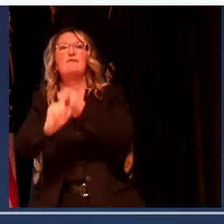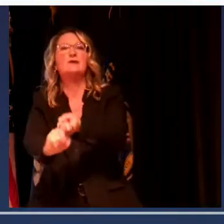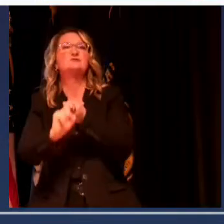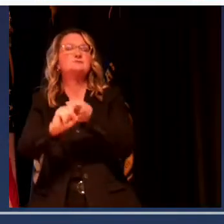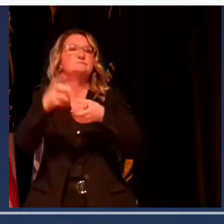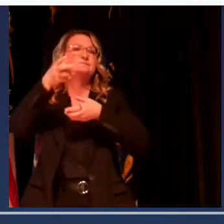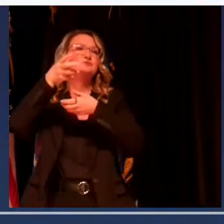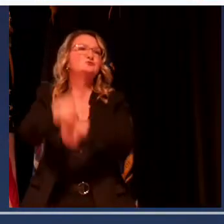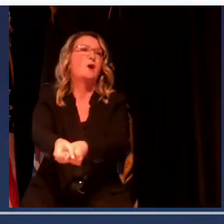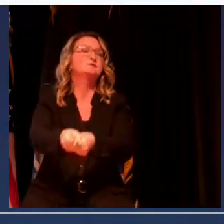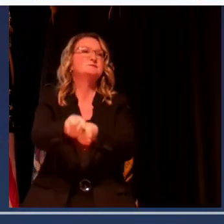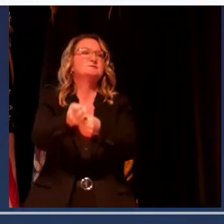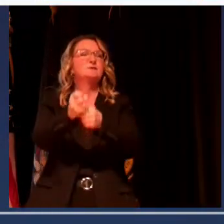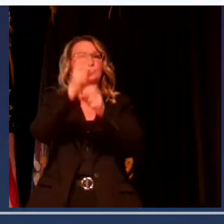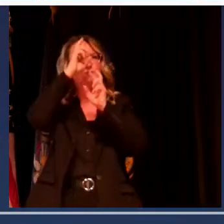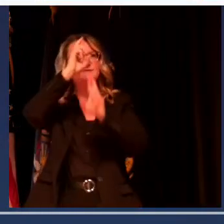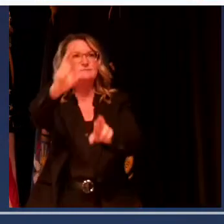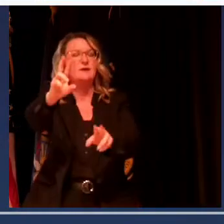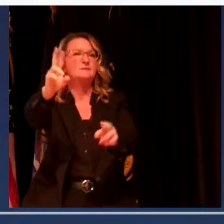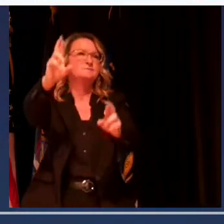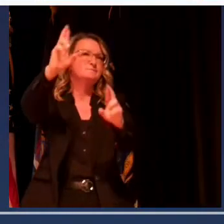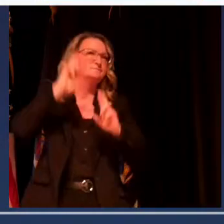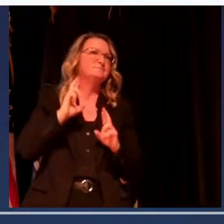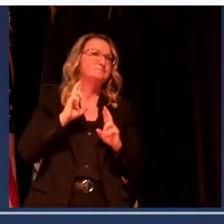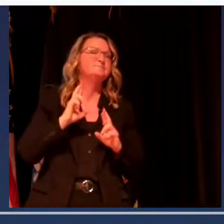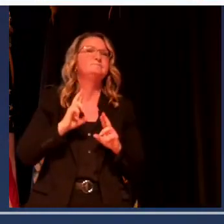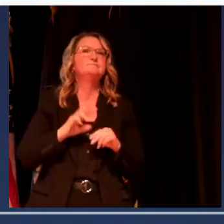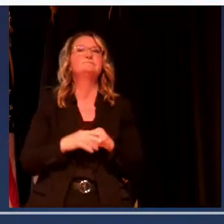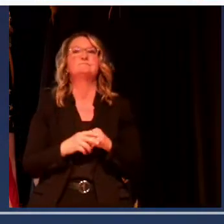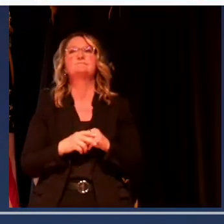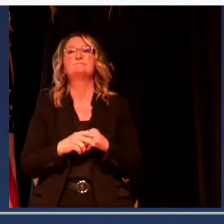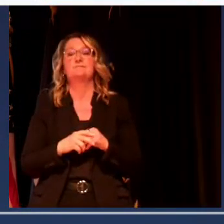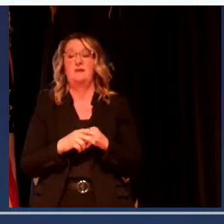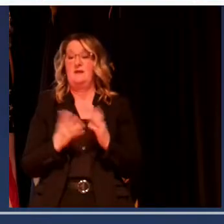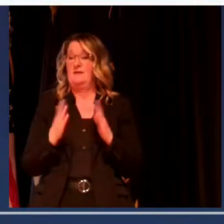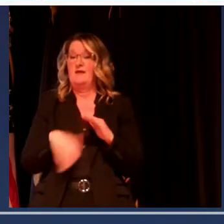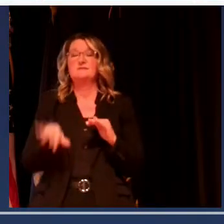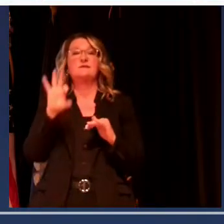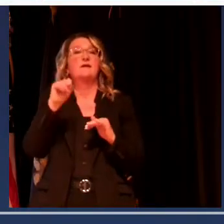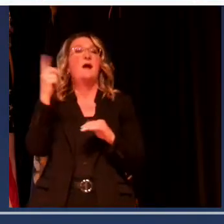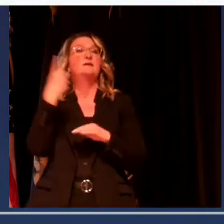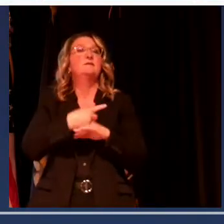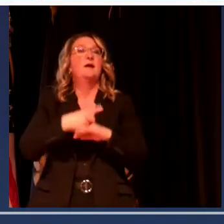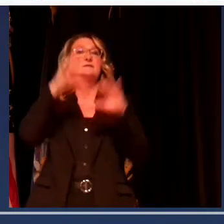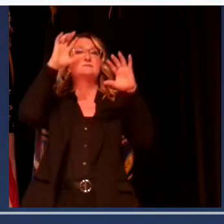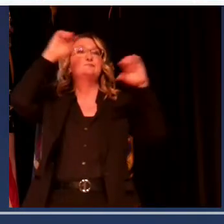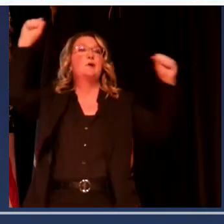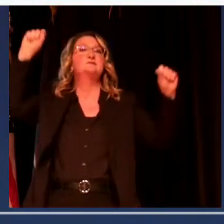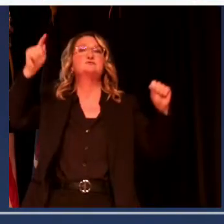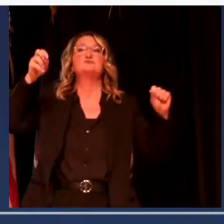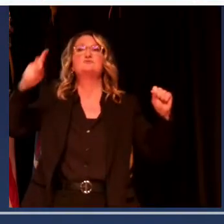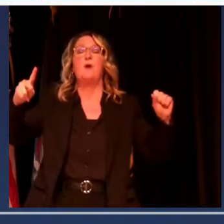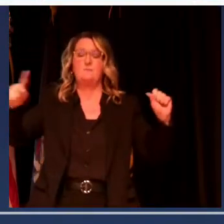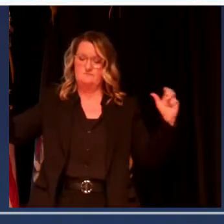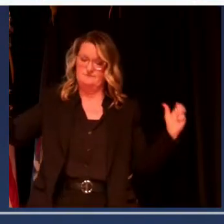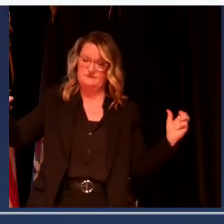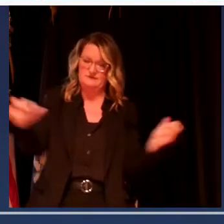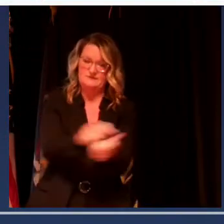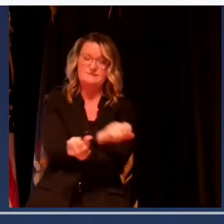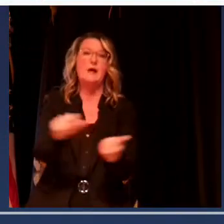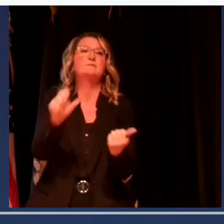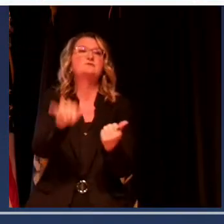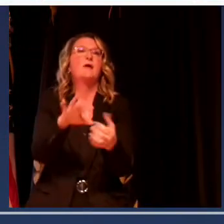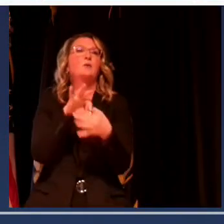trust, and mutual respect. In less than 90 days, President Trump did more to damage that